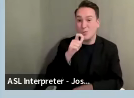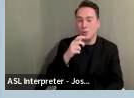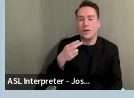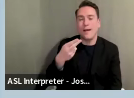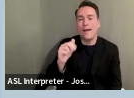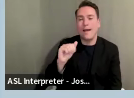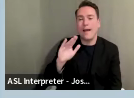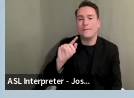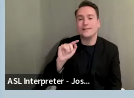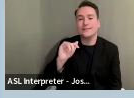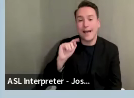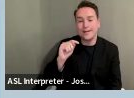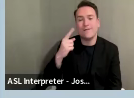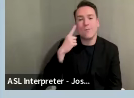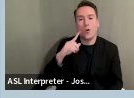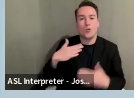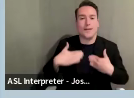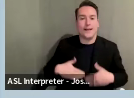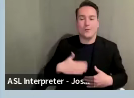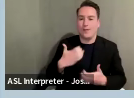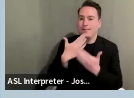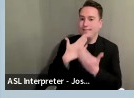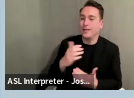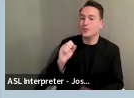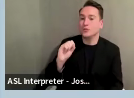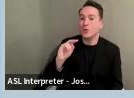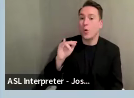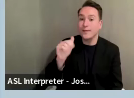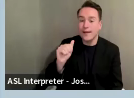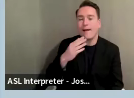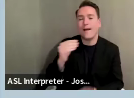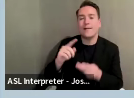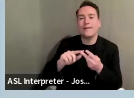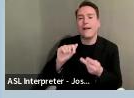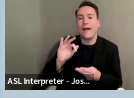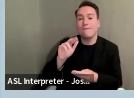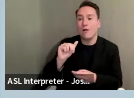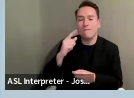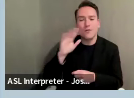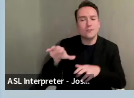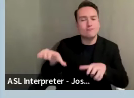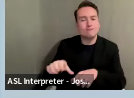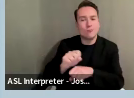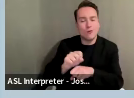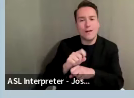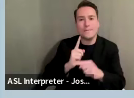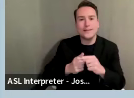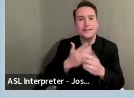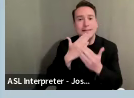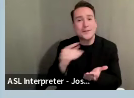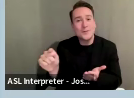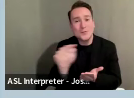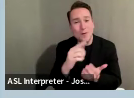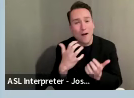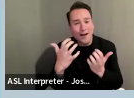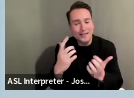we want to really thank Sonia and Afra for all of their efforts here. And we want to thank the crowd out there for